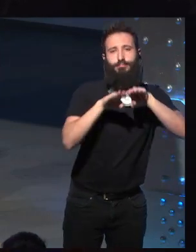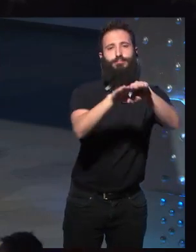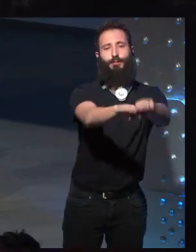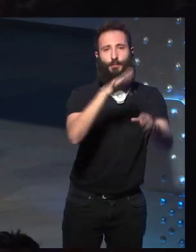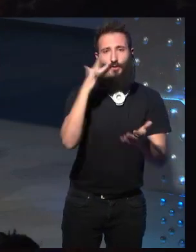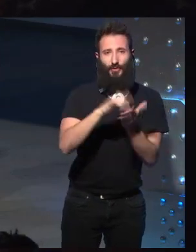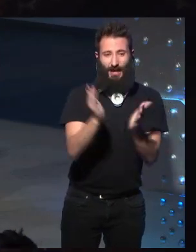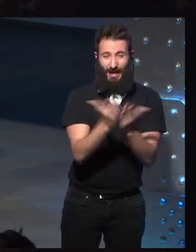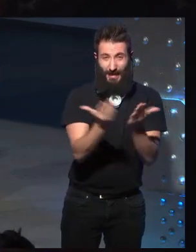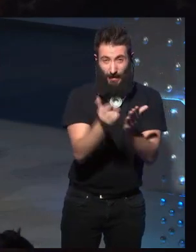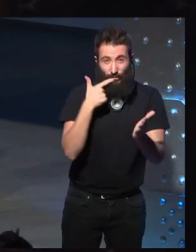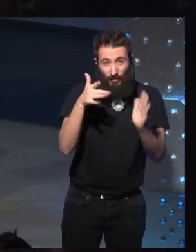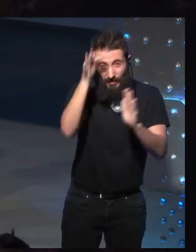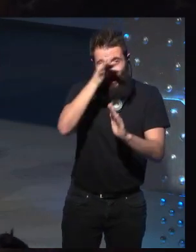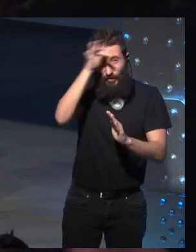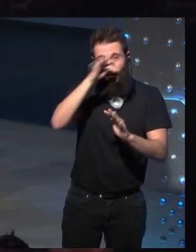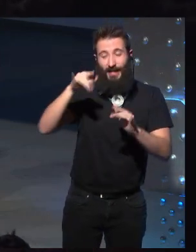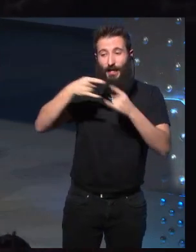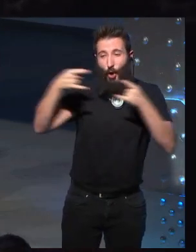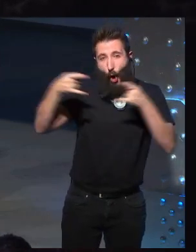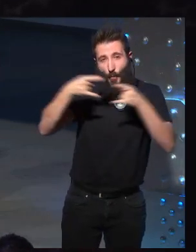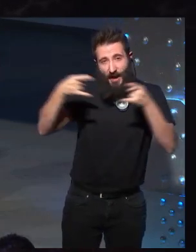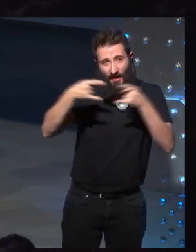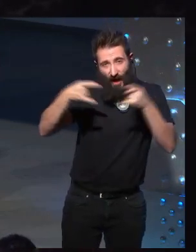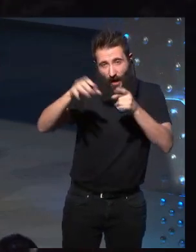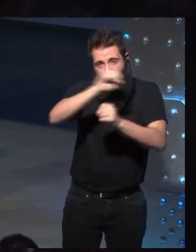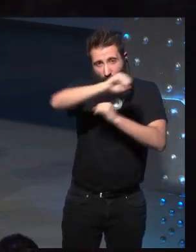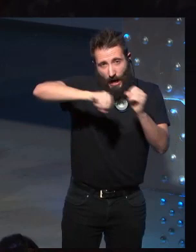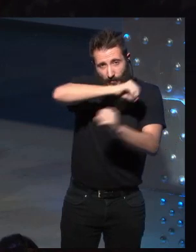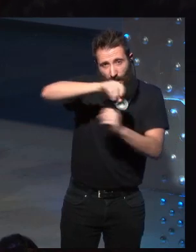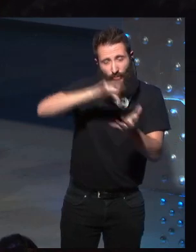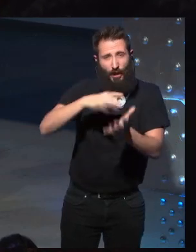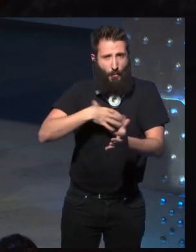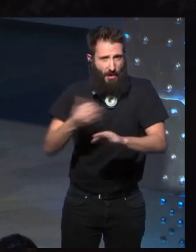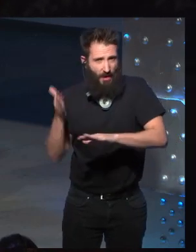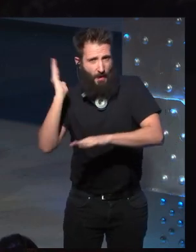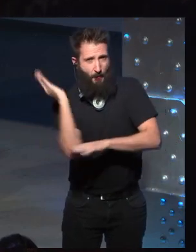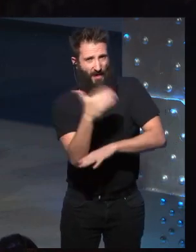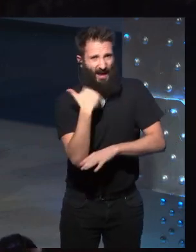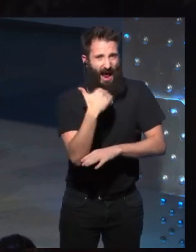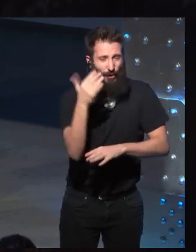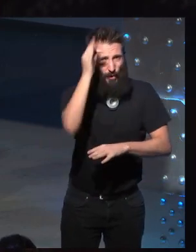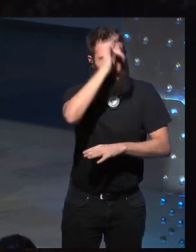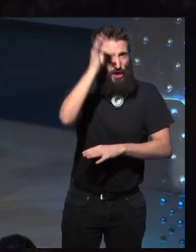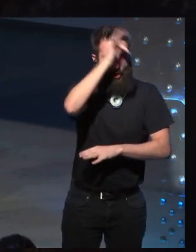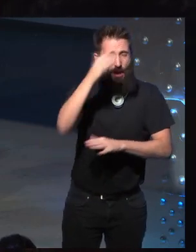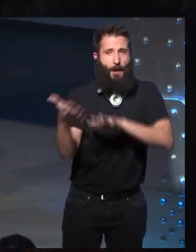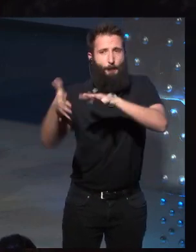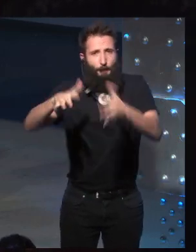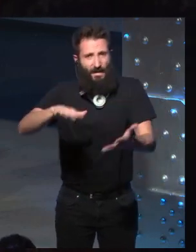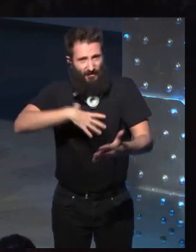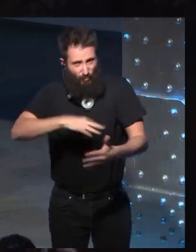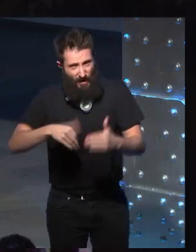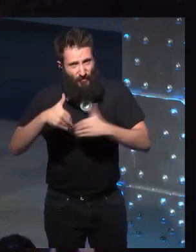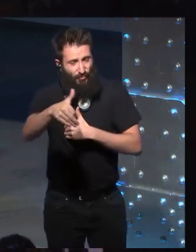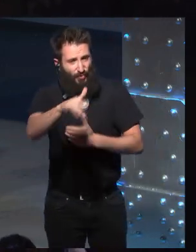So you explain gravitational orbits. I think, will this have an impact, this theoretical